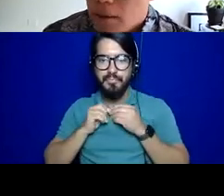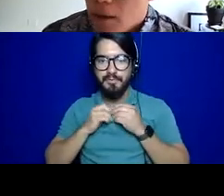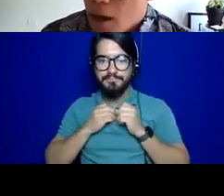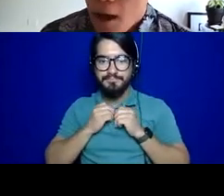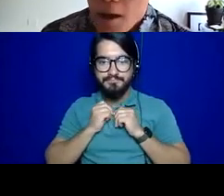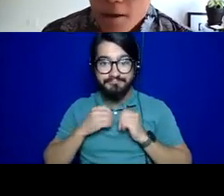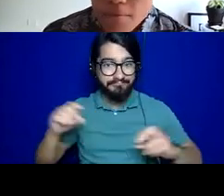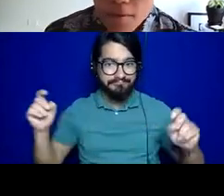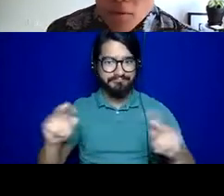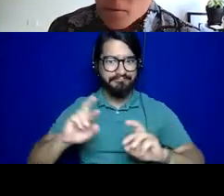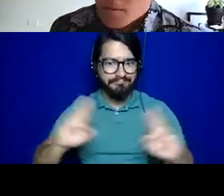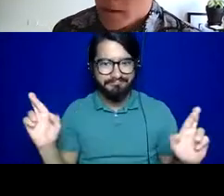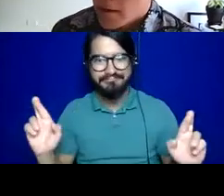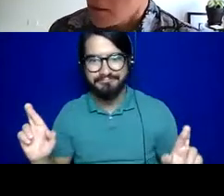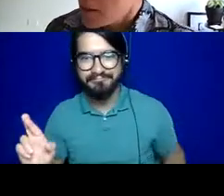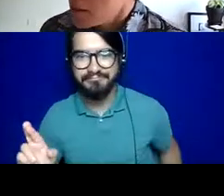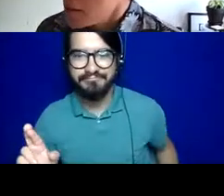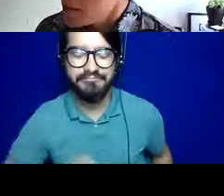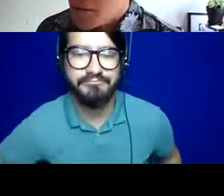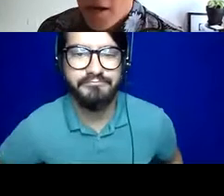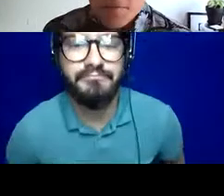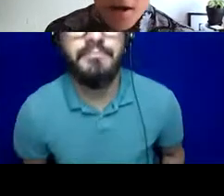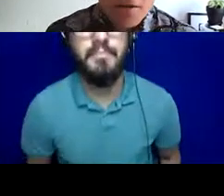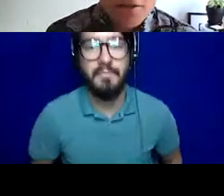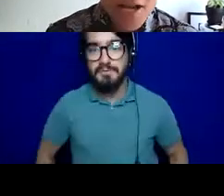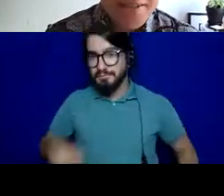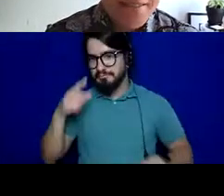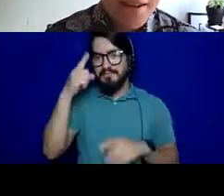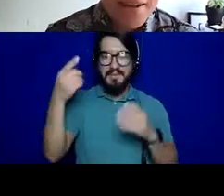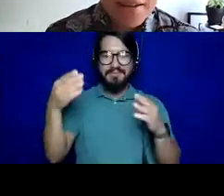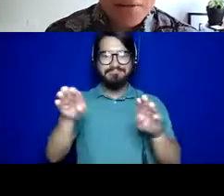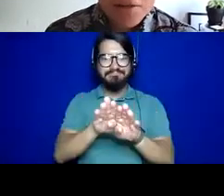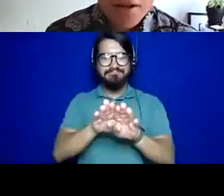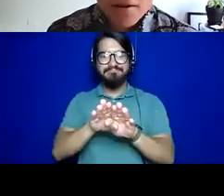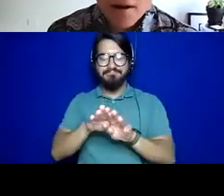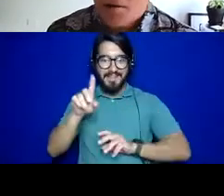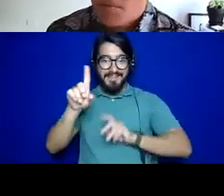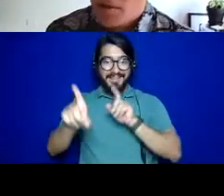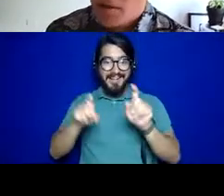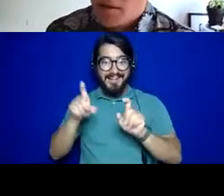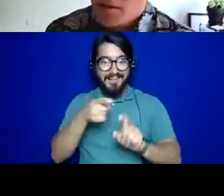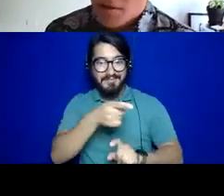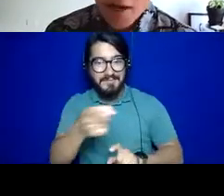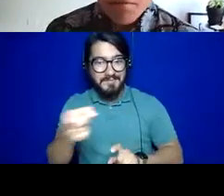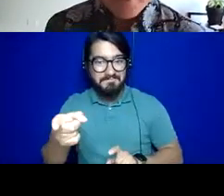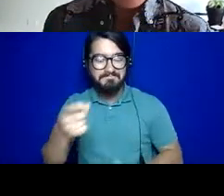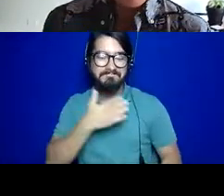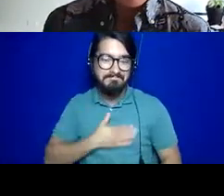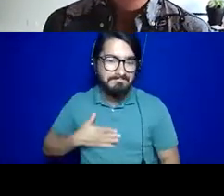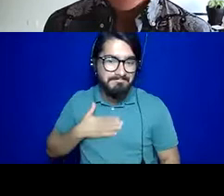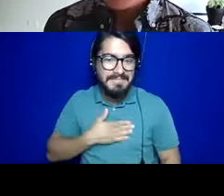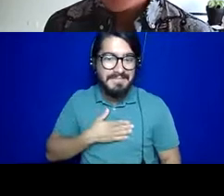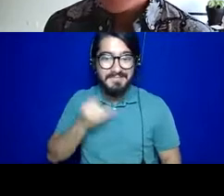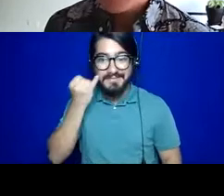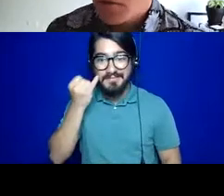All right. Well, in order to close out, just ask that you share, maybe unmic